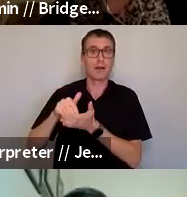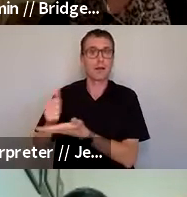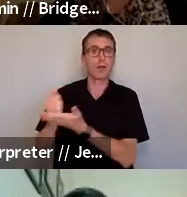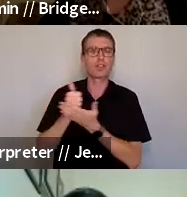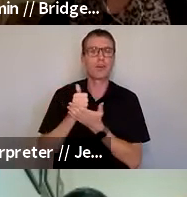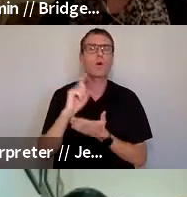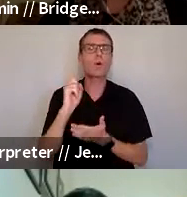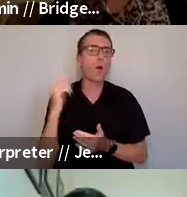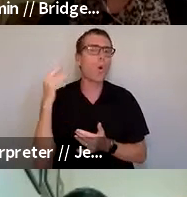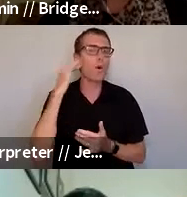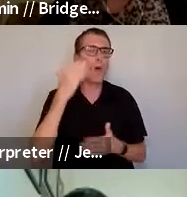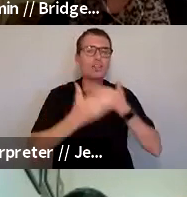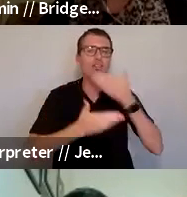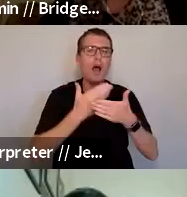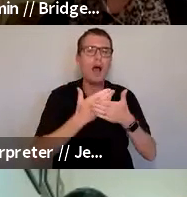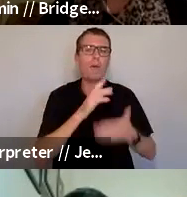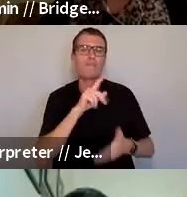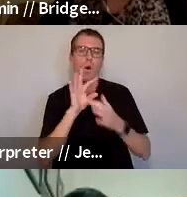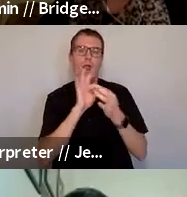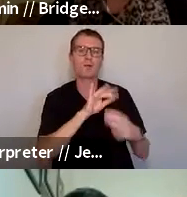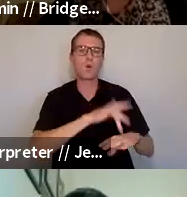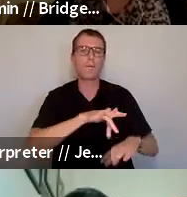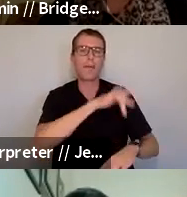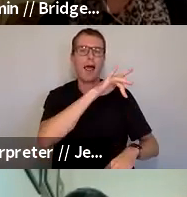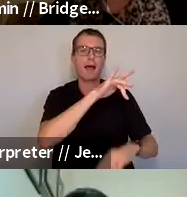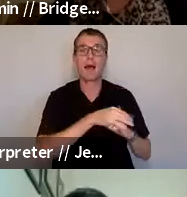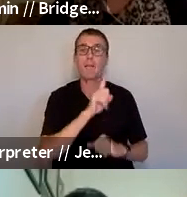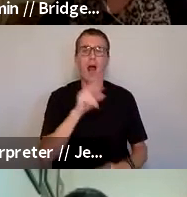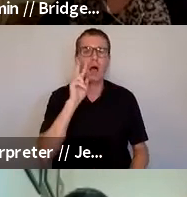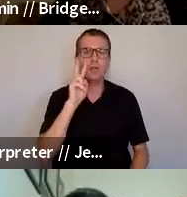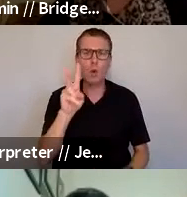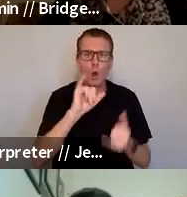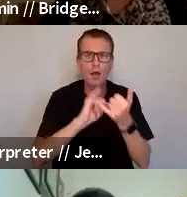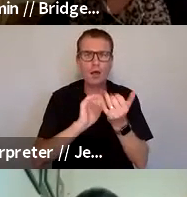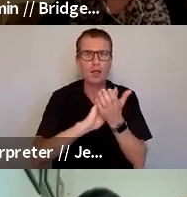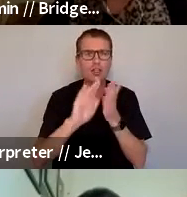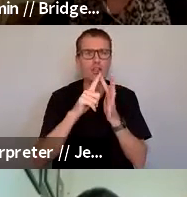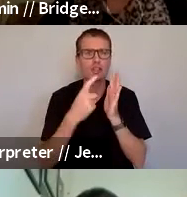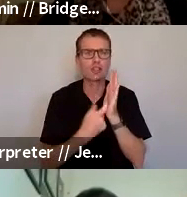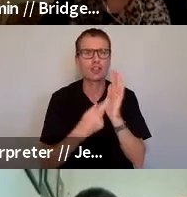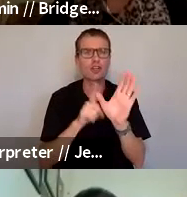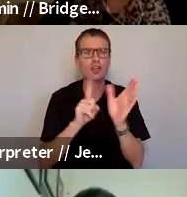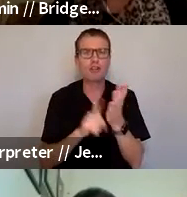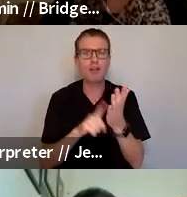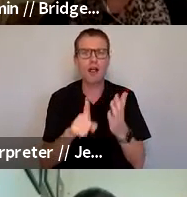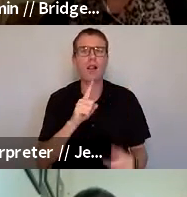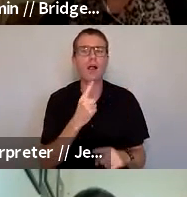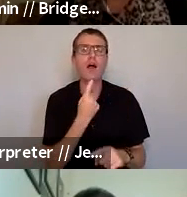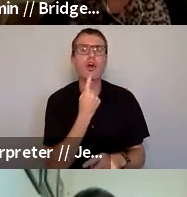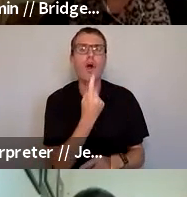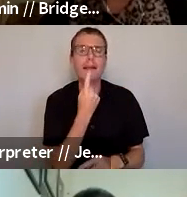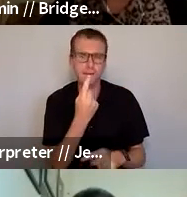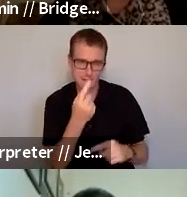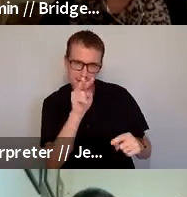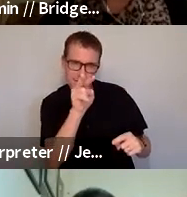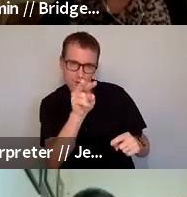have struck me, and I really noticed what Cheryl was saying there in the comments, that when the first one